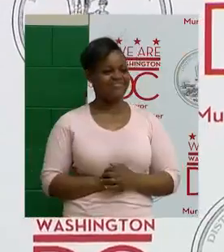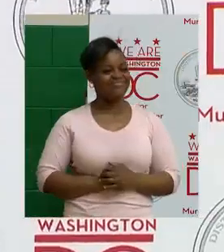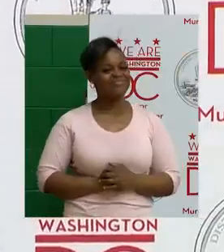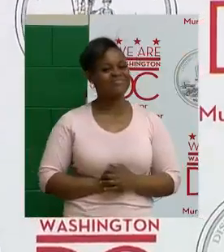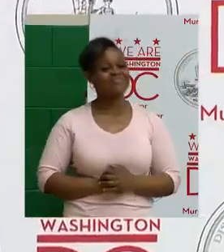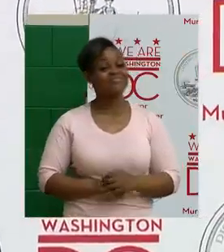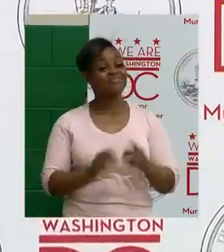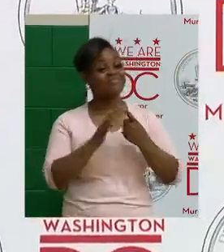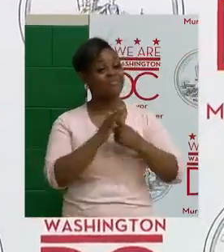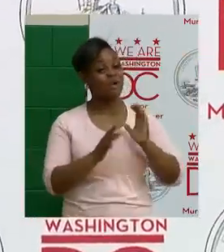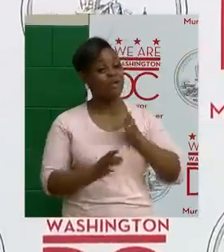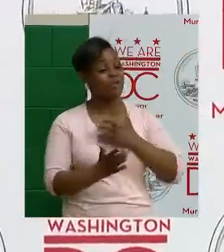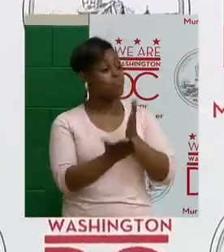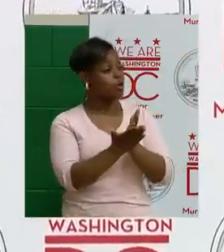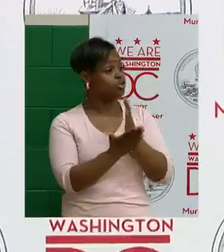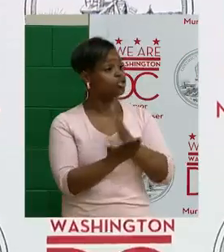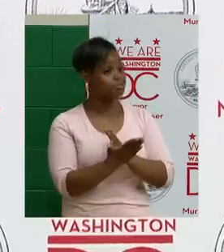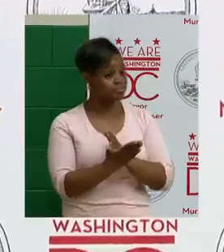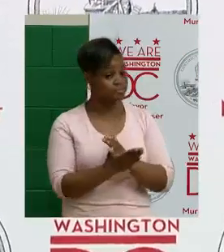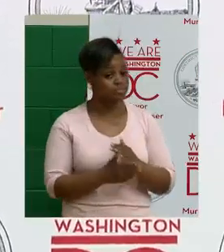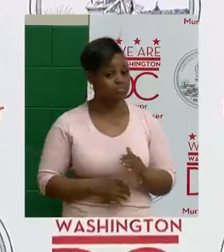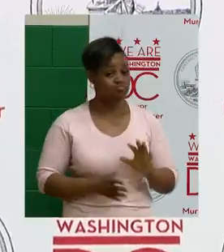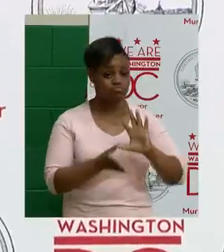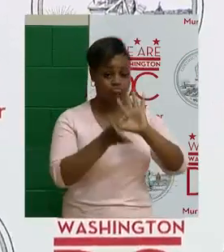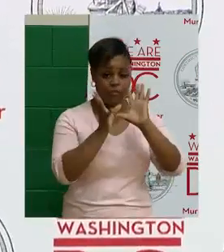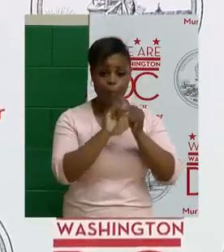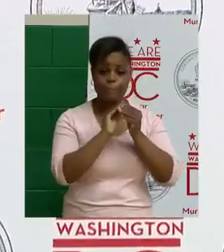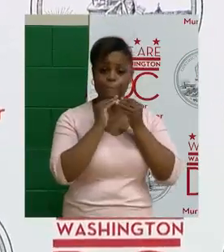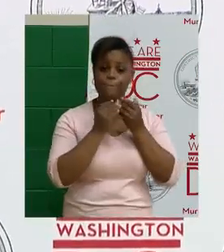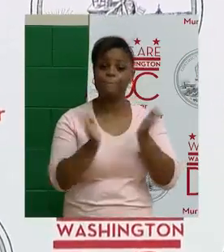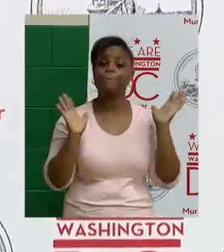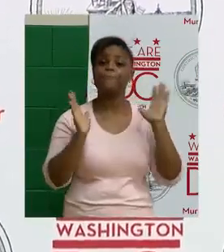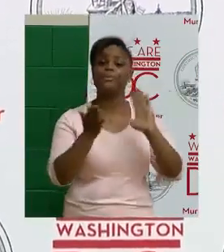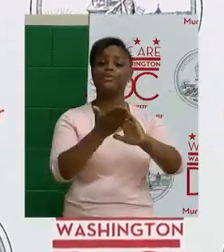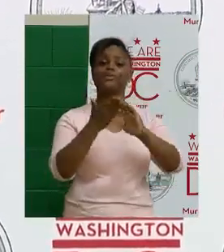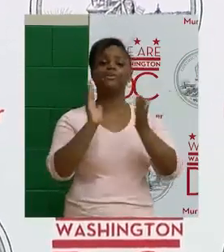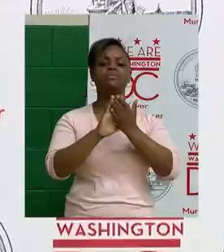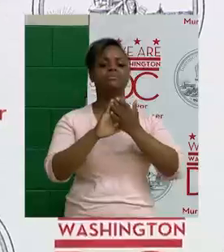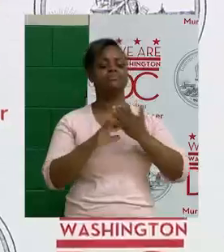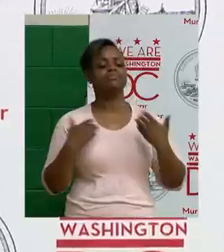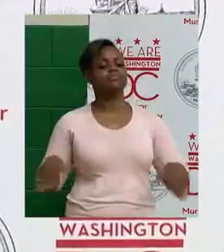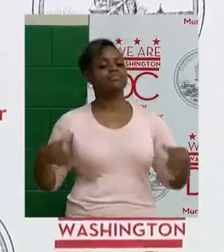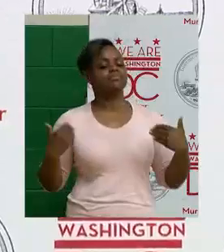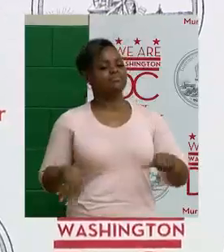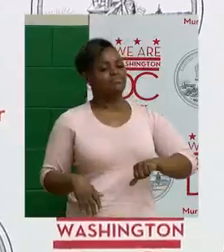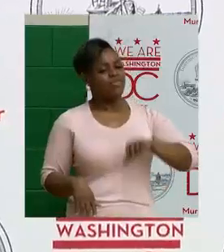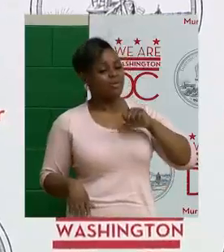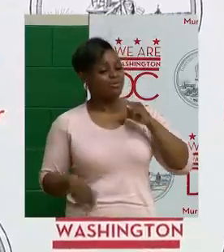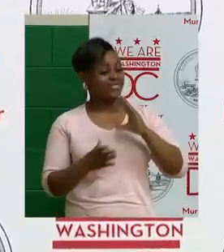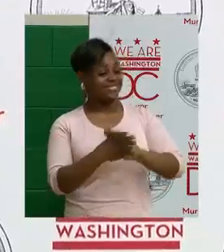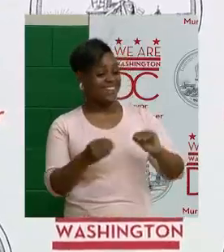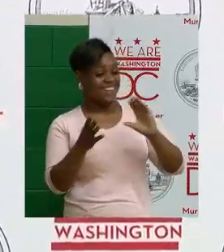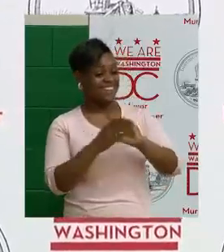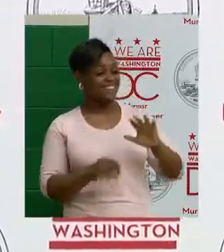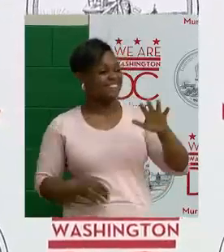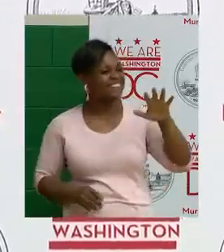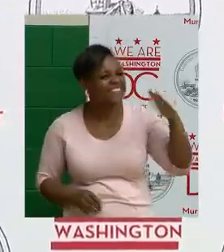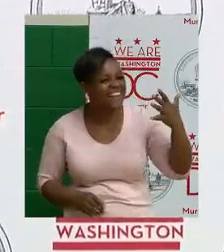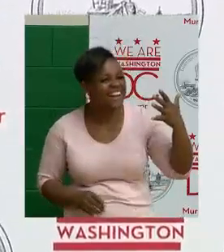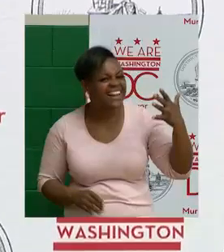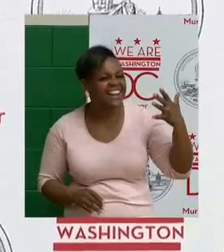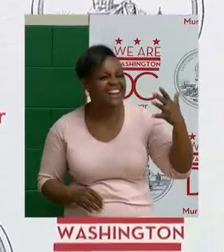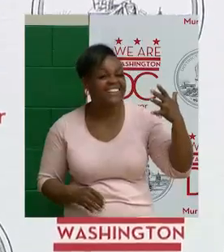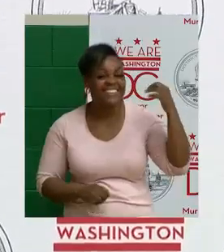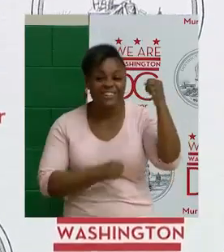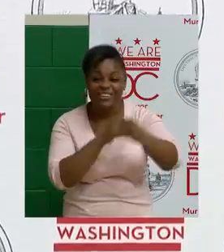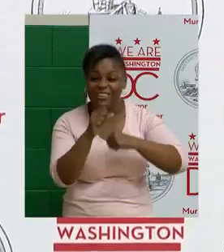budget engagement forums out in the community. I'm very proud to say that this is the fifth straight year that